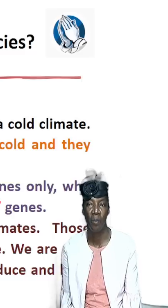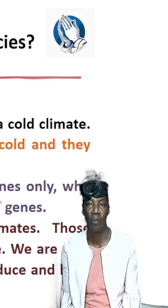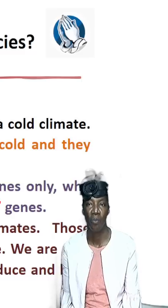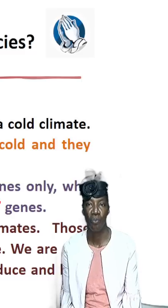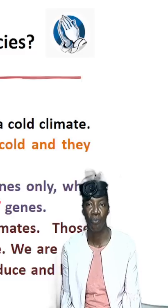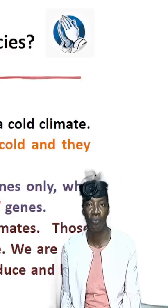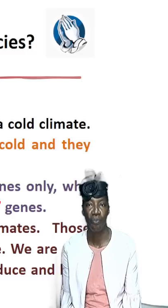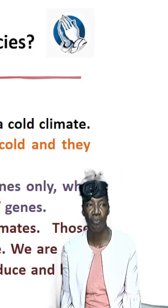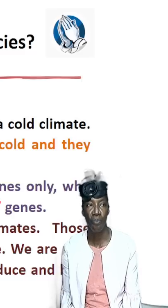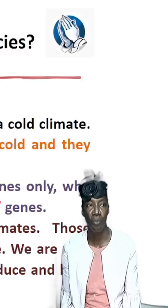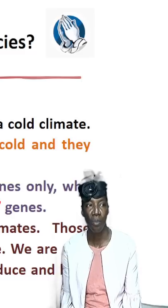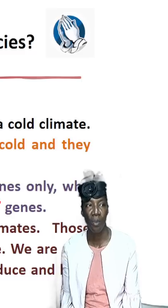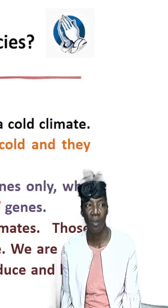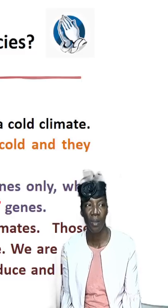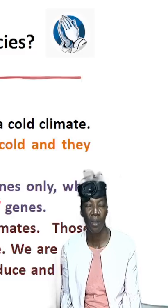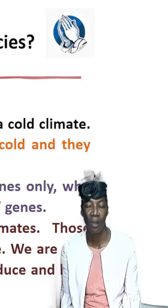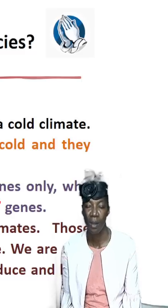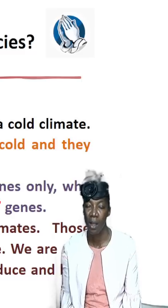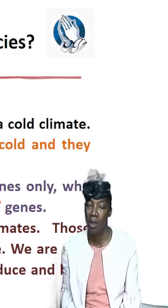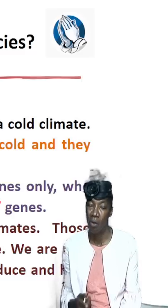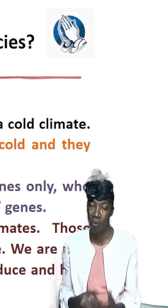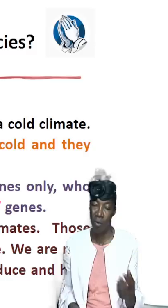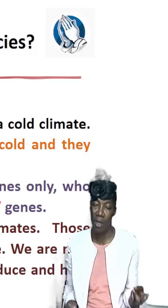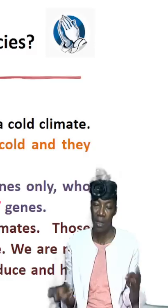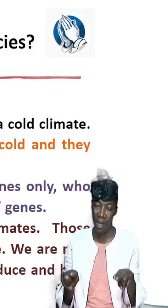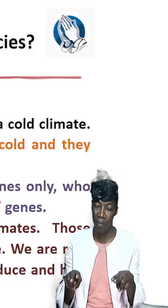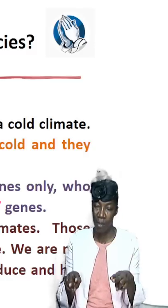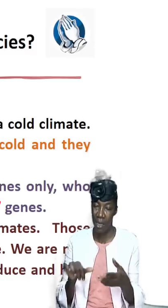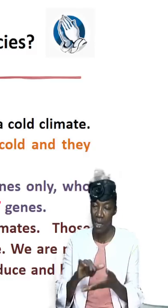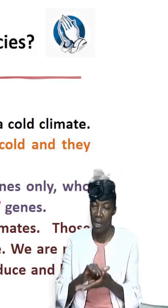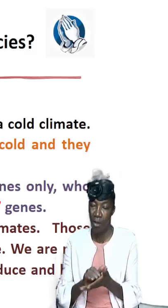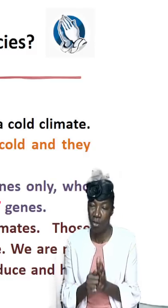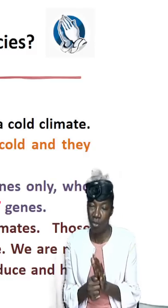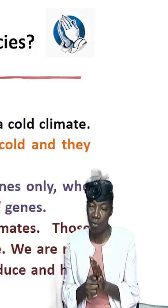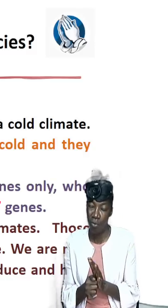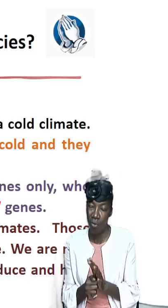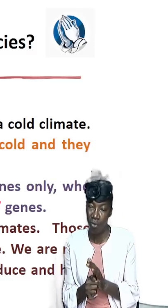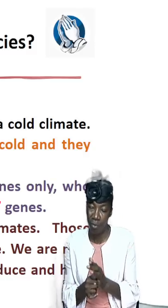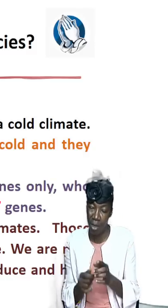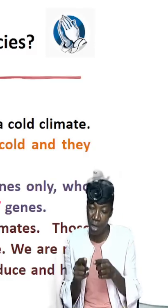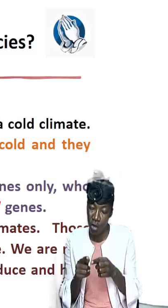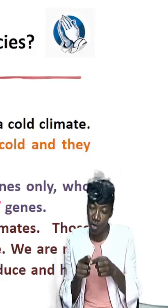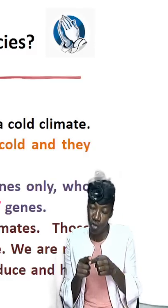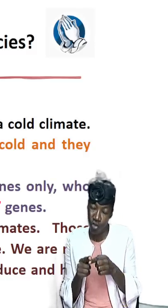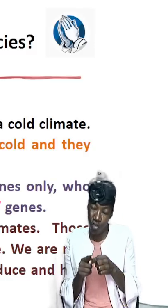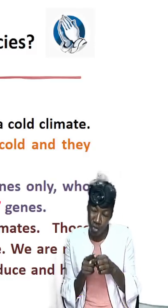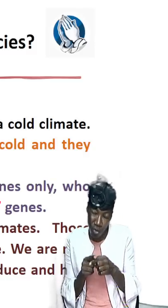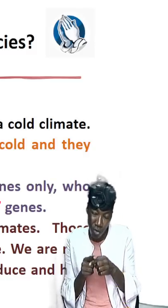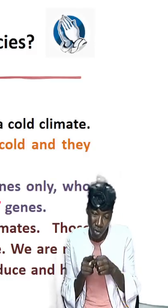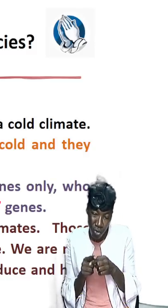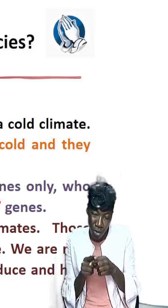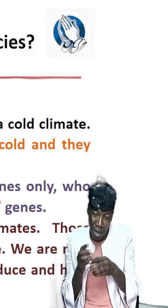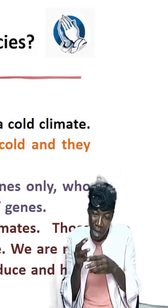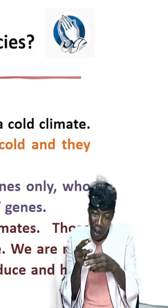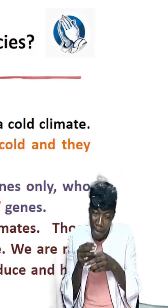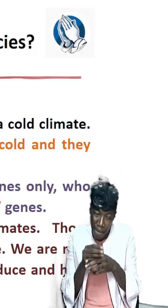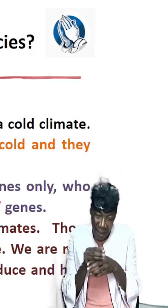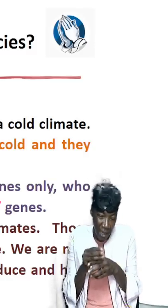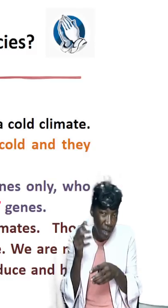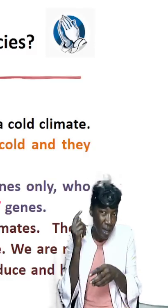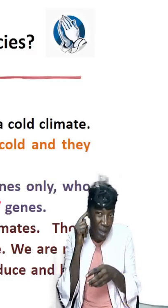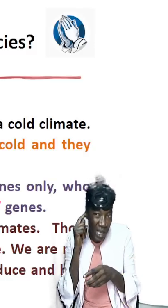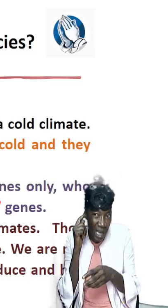climate. Look what is going to happen. Those with short and medium hair